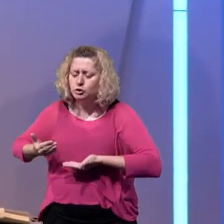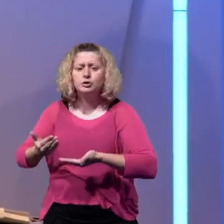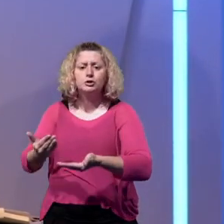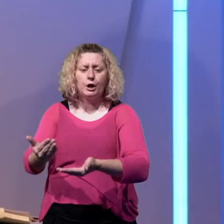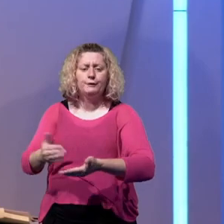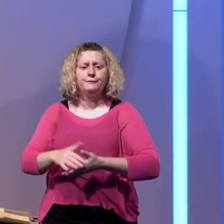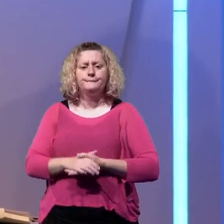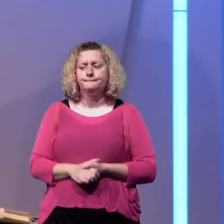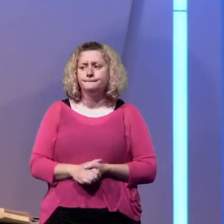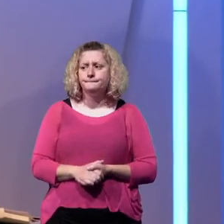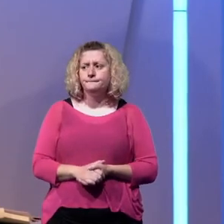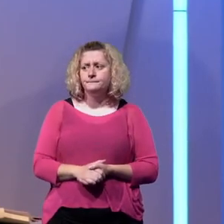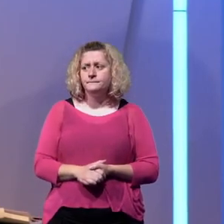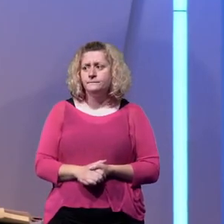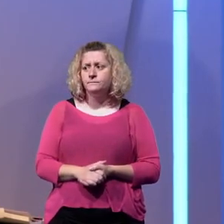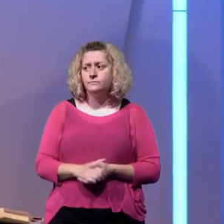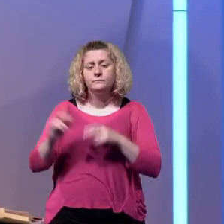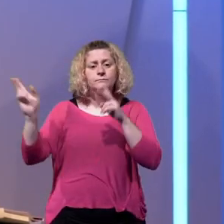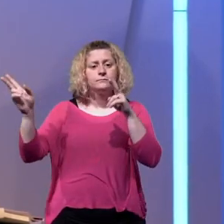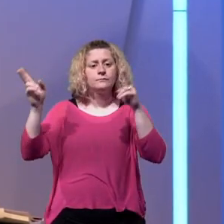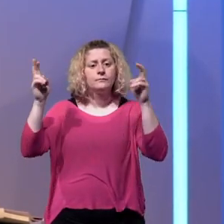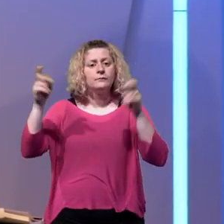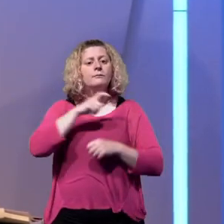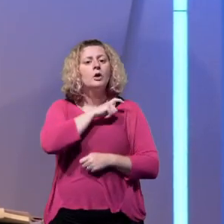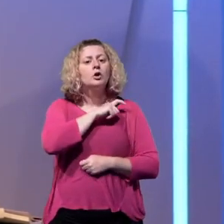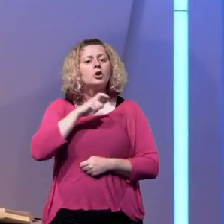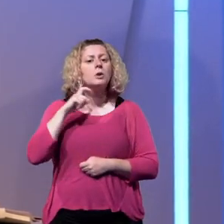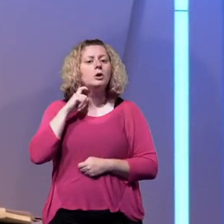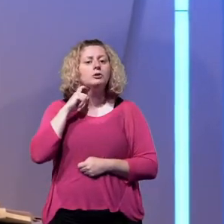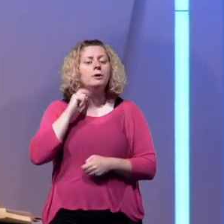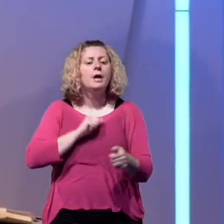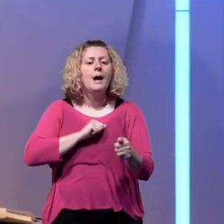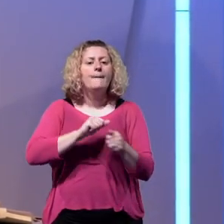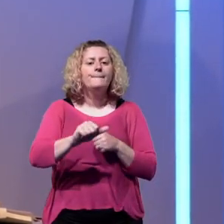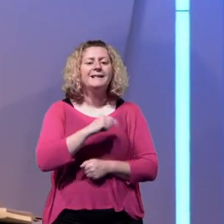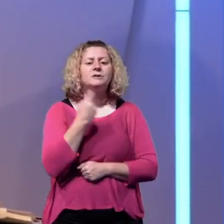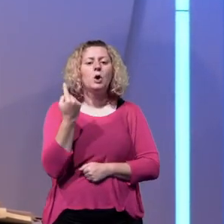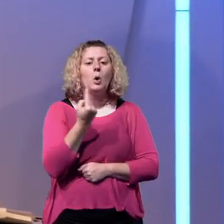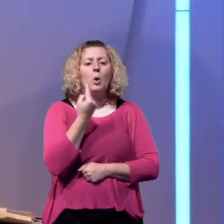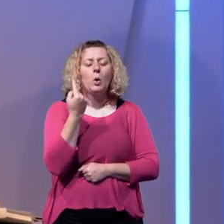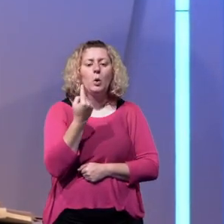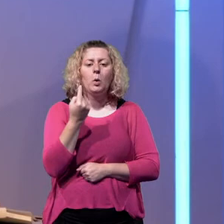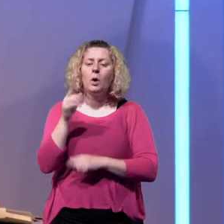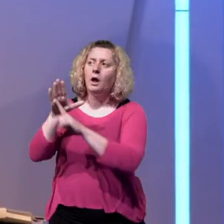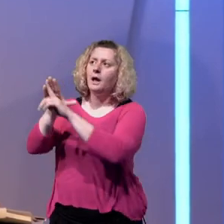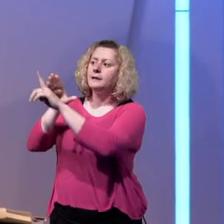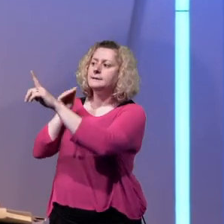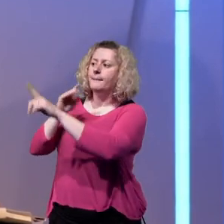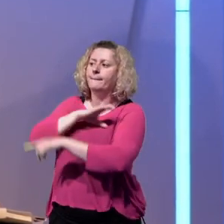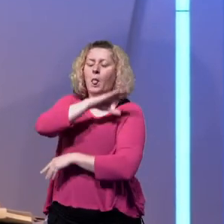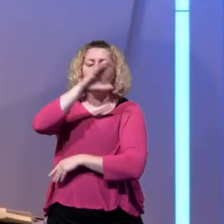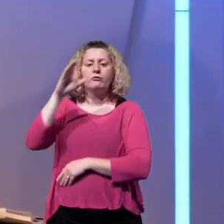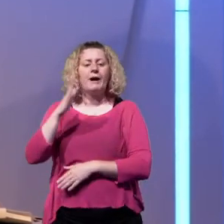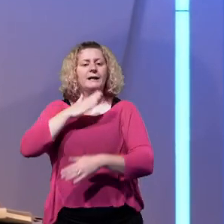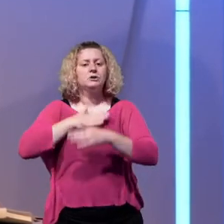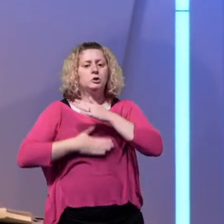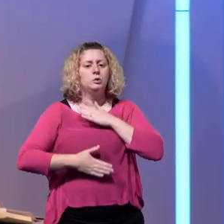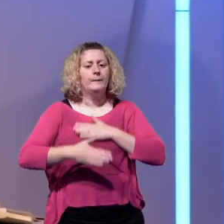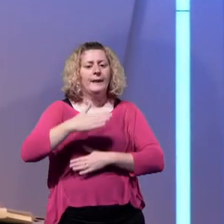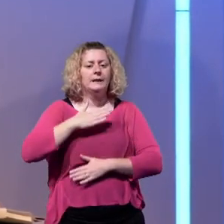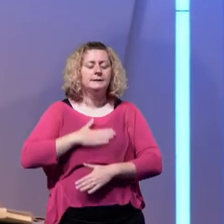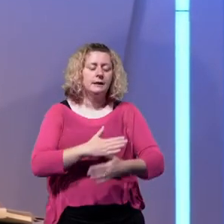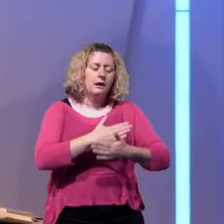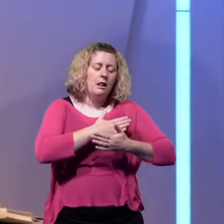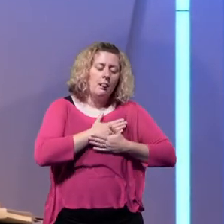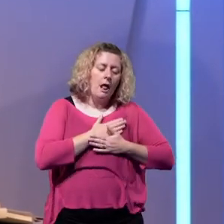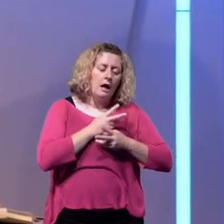the church is he who is most conformed to the example of Christ by humility, love, and a continued attendance on his flock,